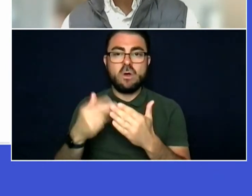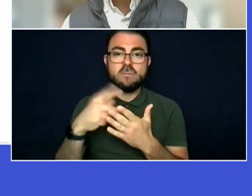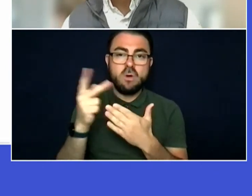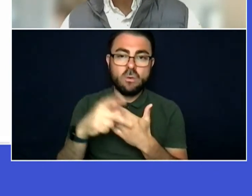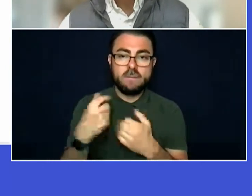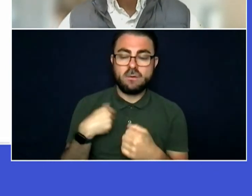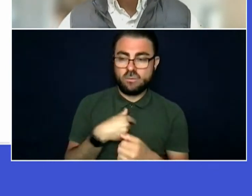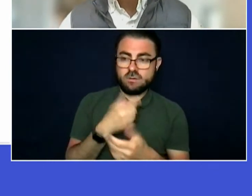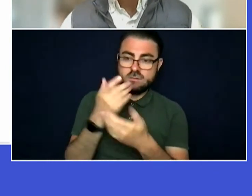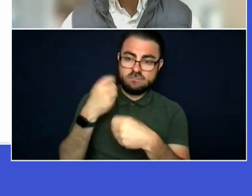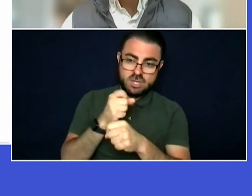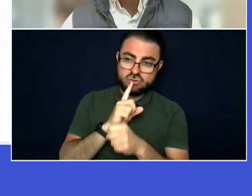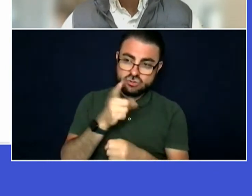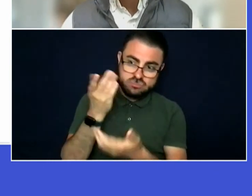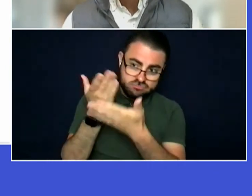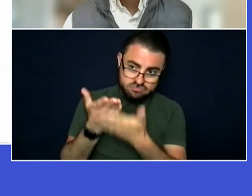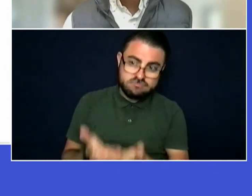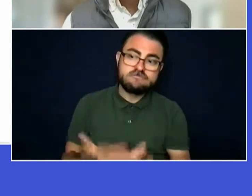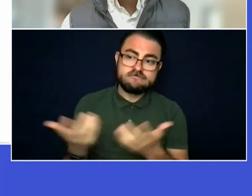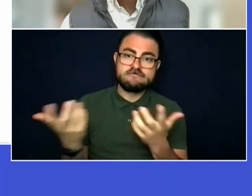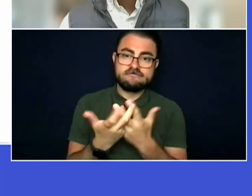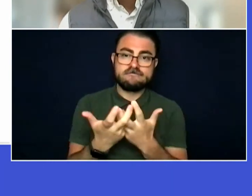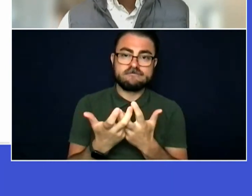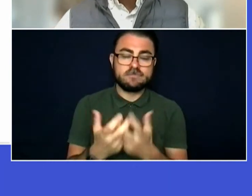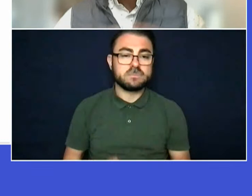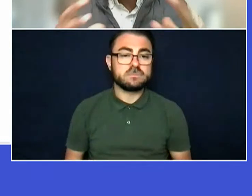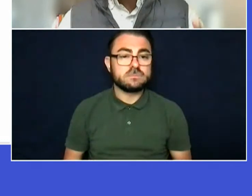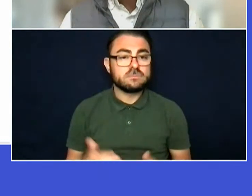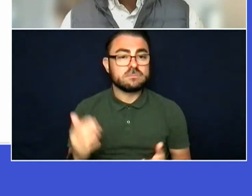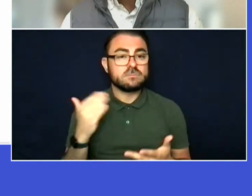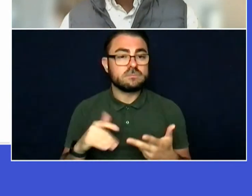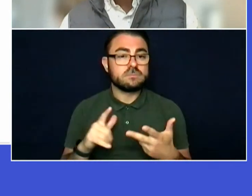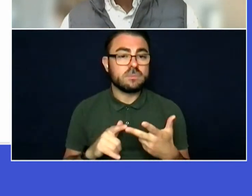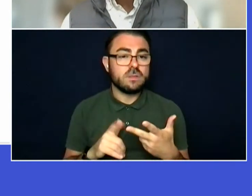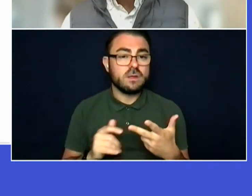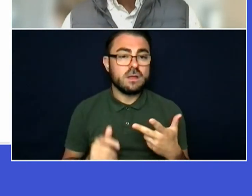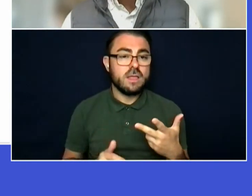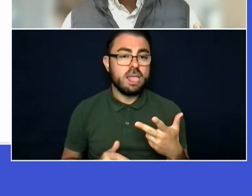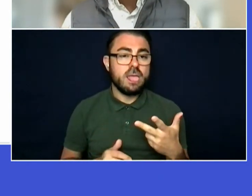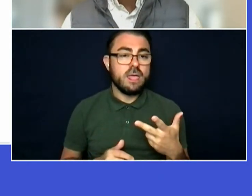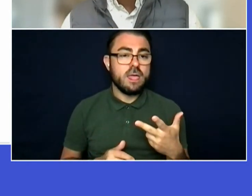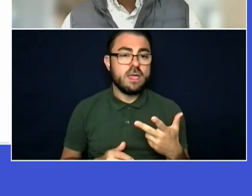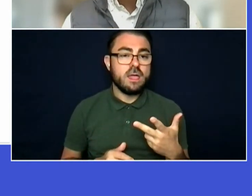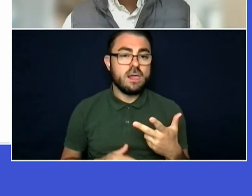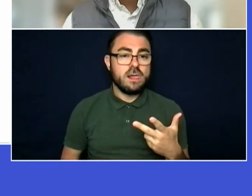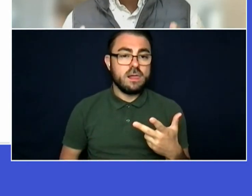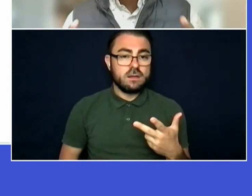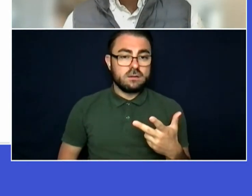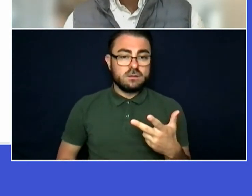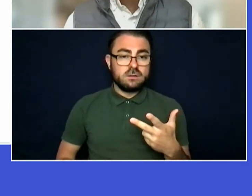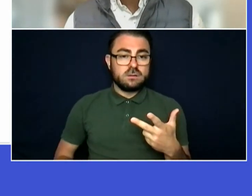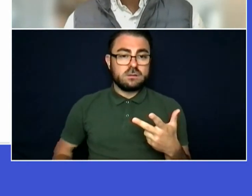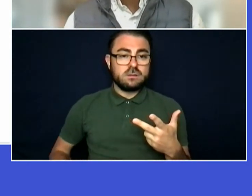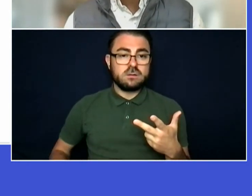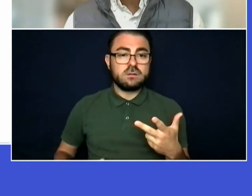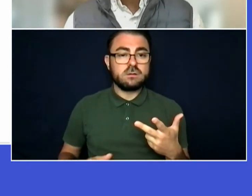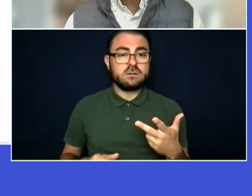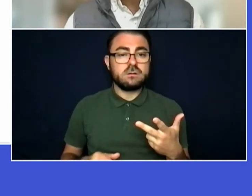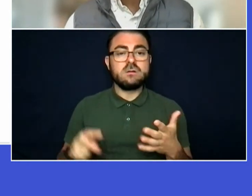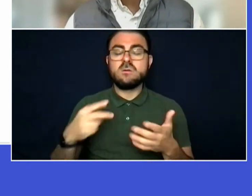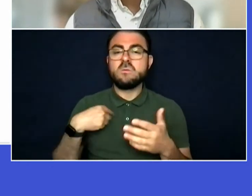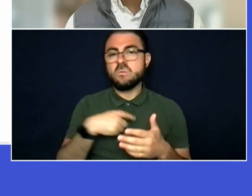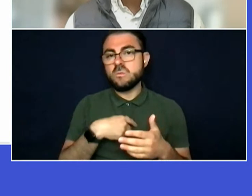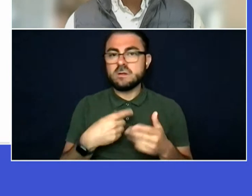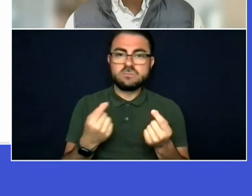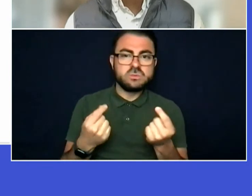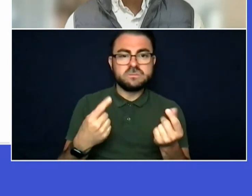they should be within this plan. 3, overall, we talk about what does it mean to build and do